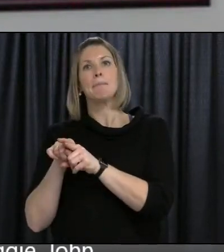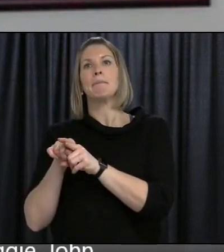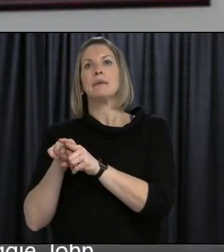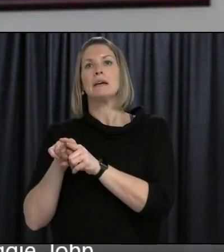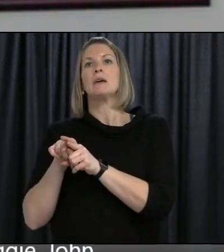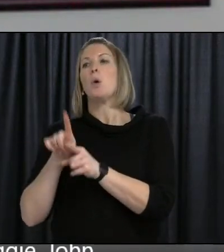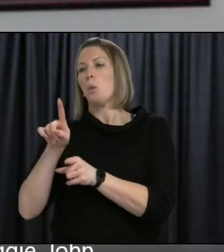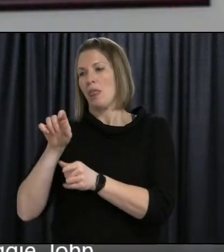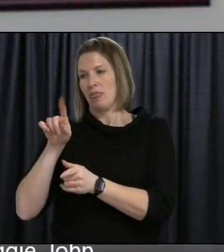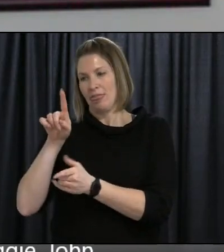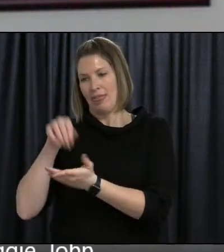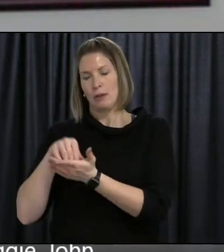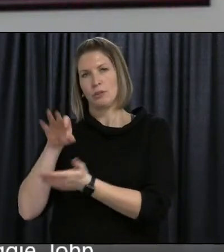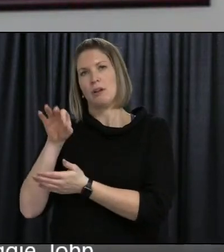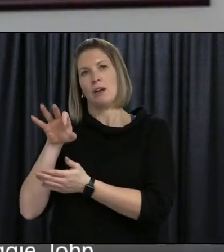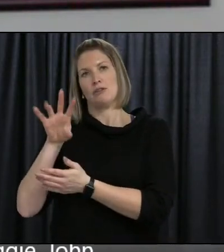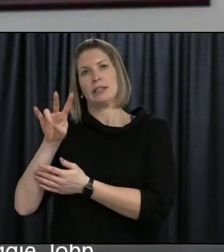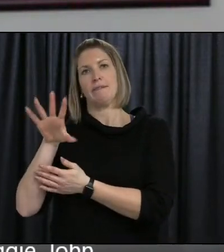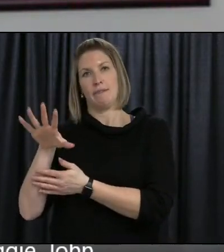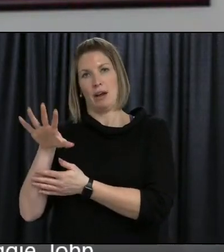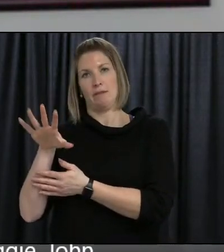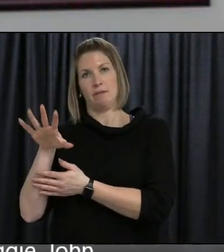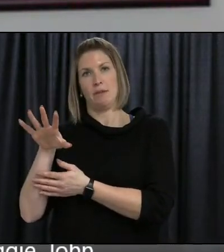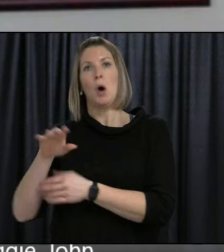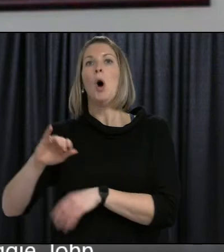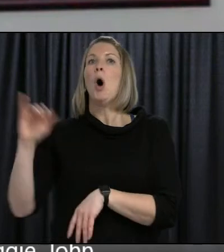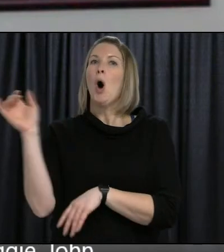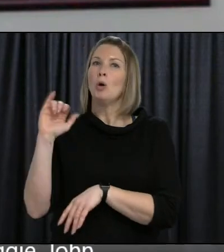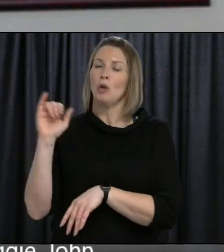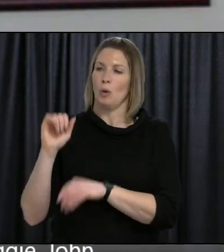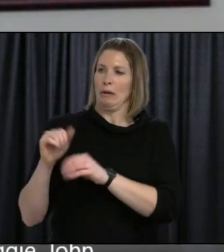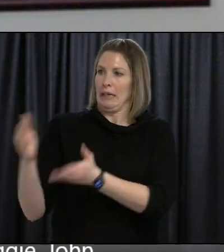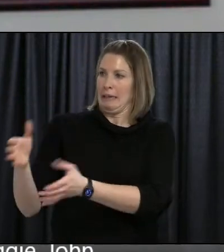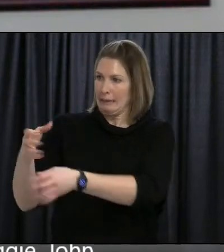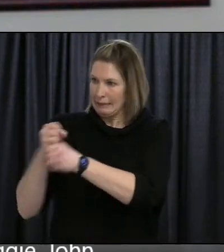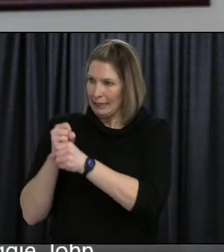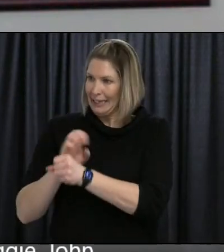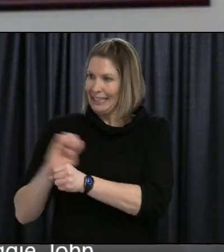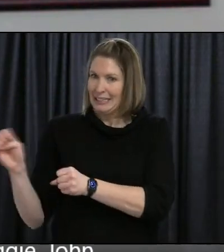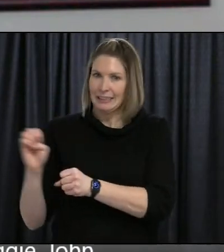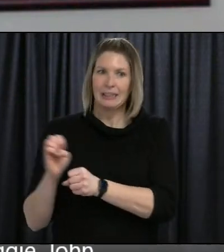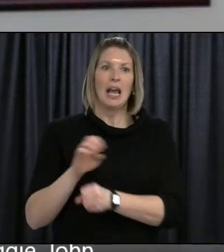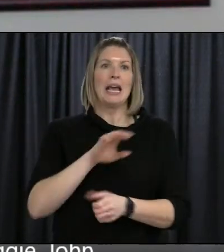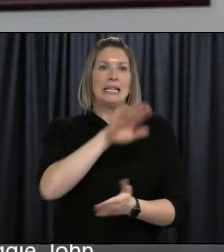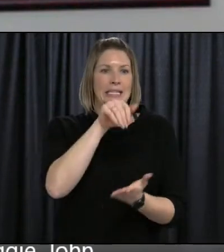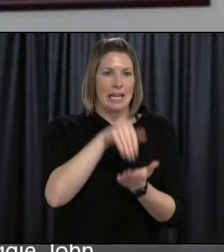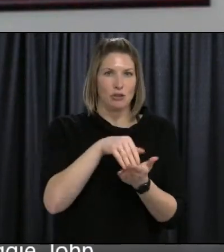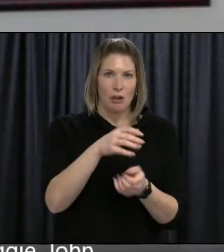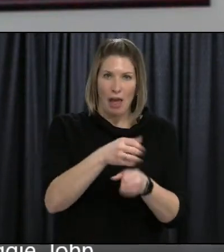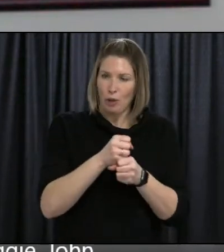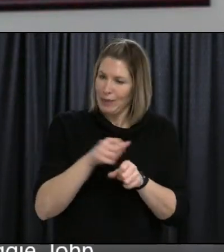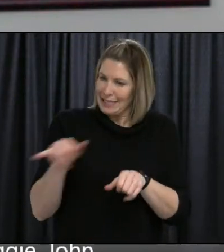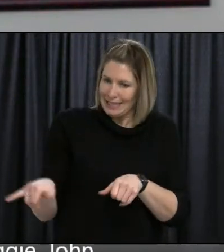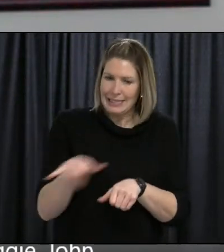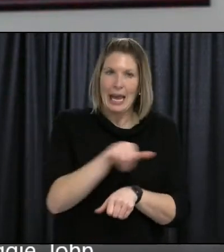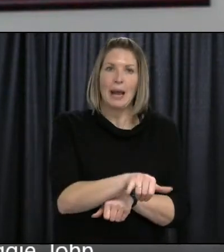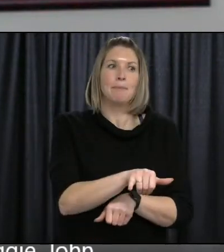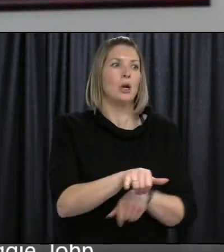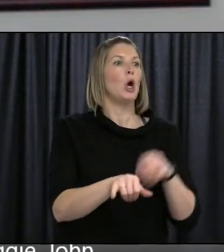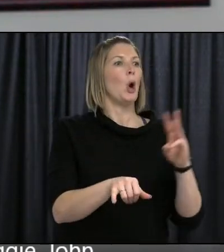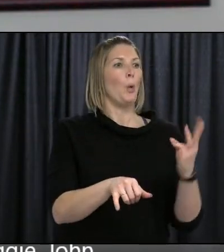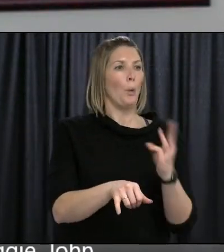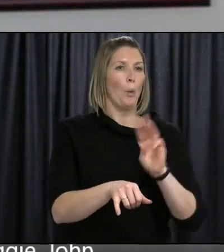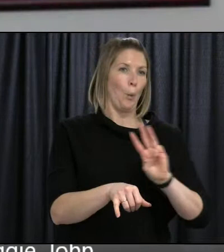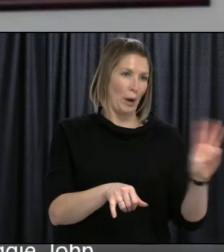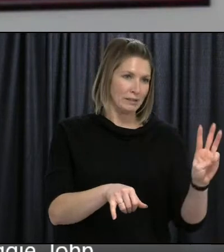have vaccine now going out to Central Health, so they're getting 975 a week, and Western are getting the